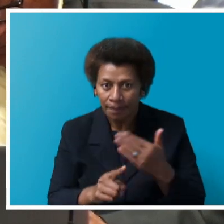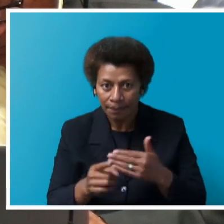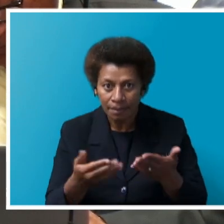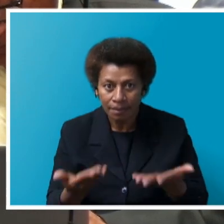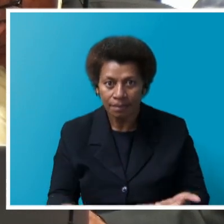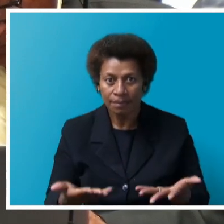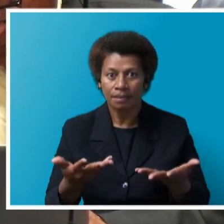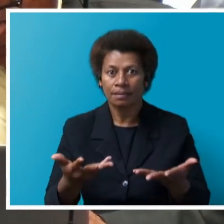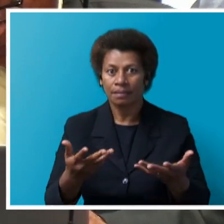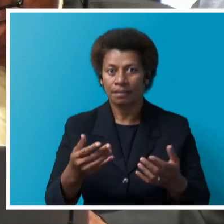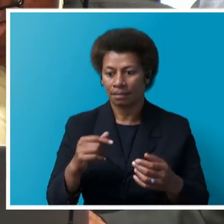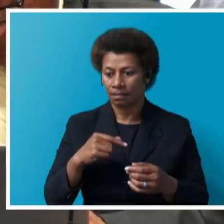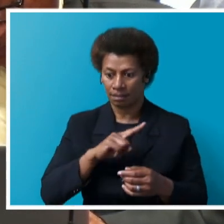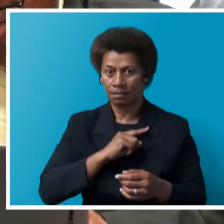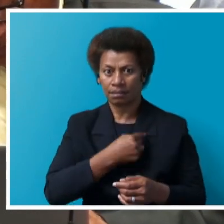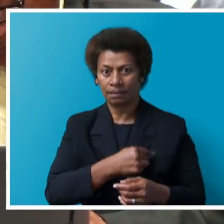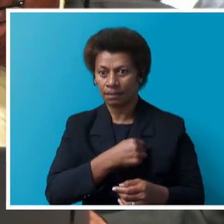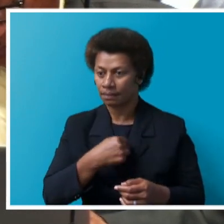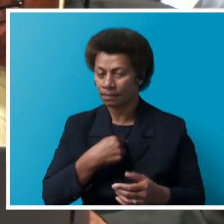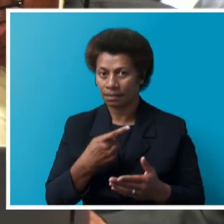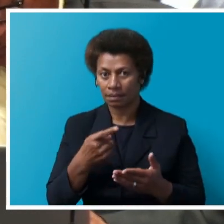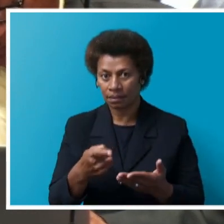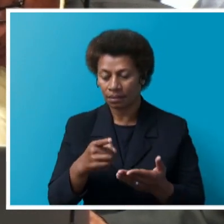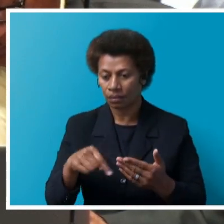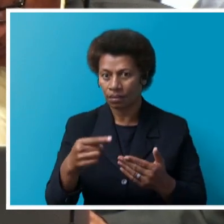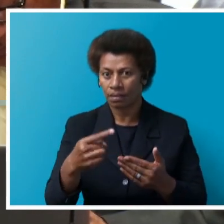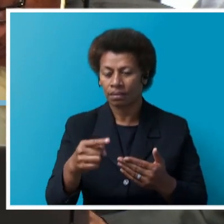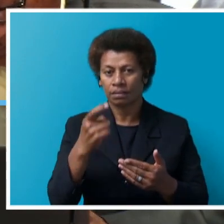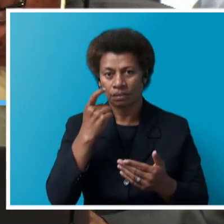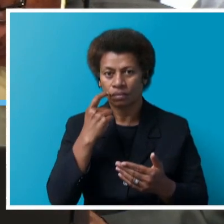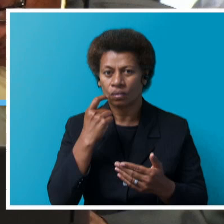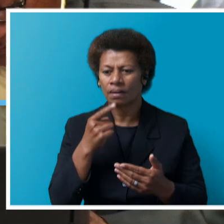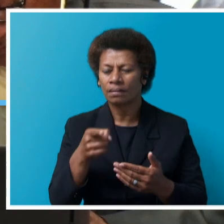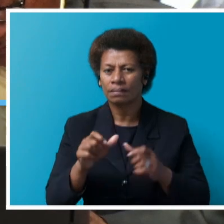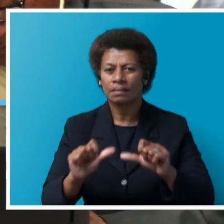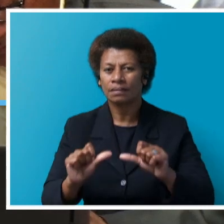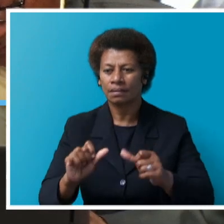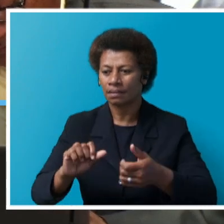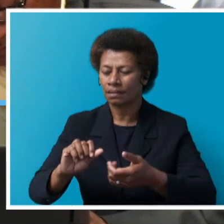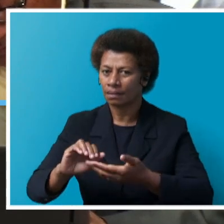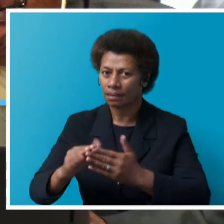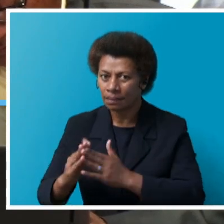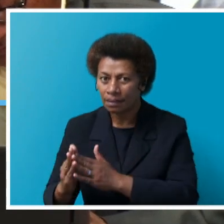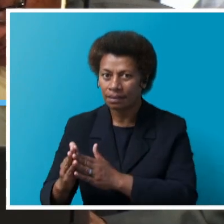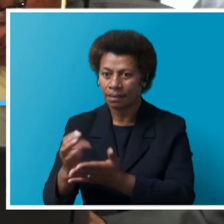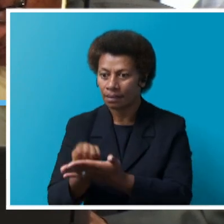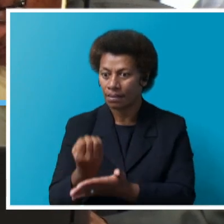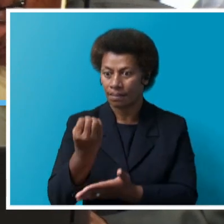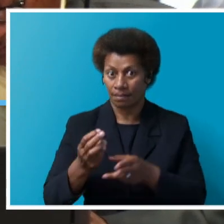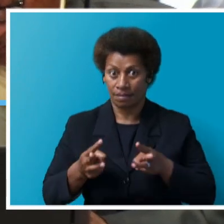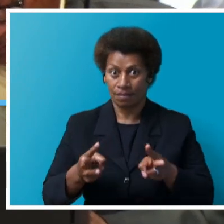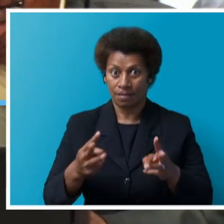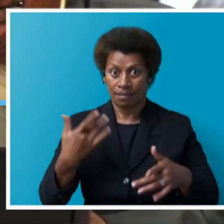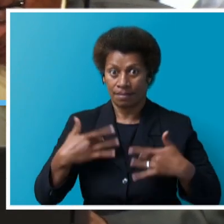We will continue to lead in adaptation and resilient building, to protect our communities, our economy, our way of life.